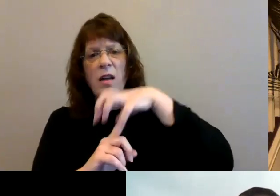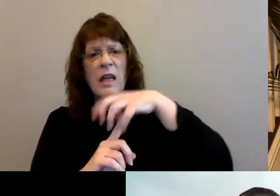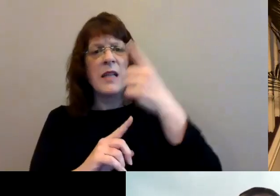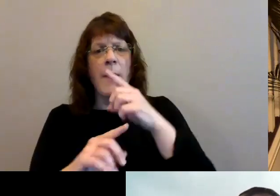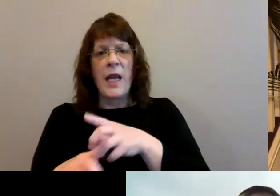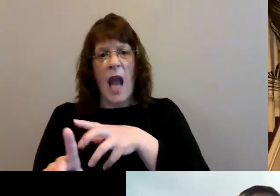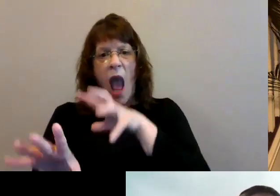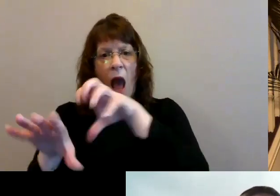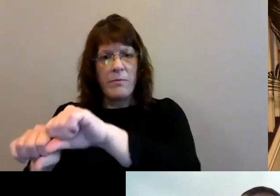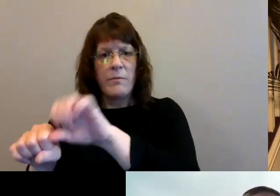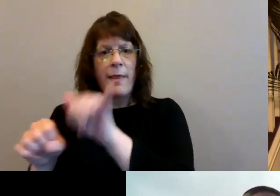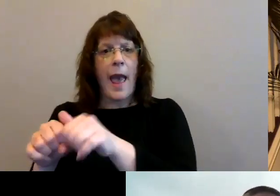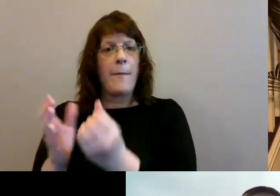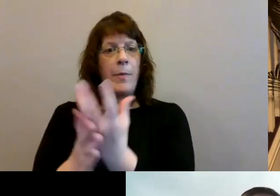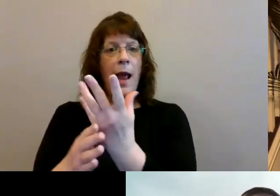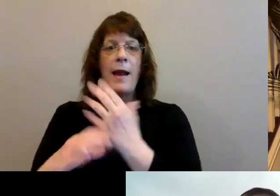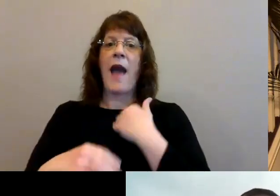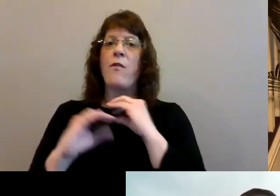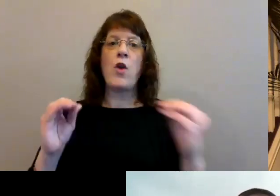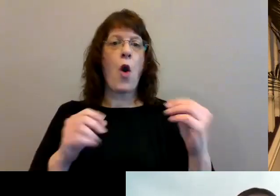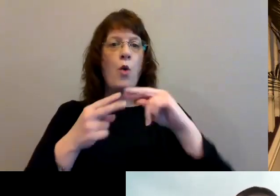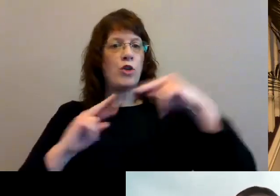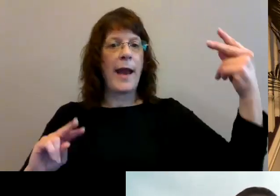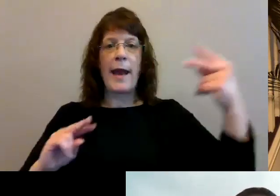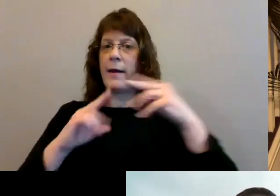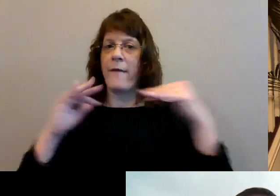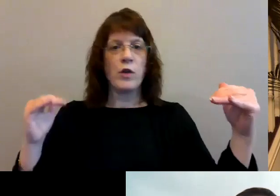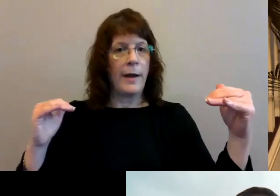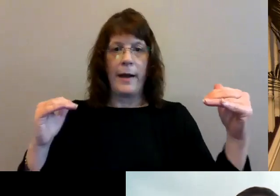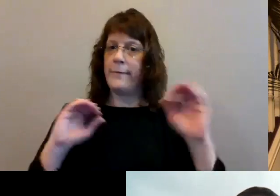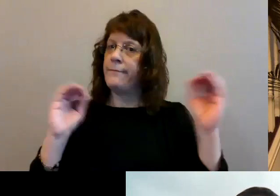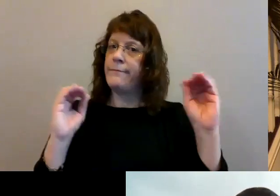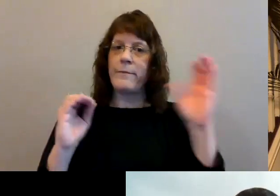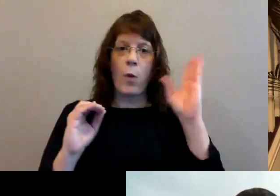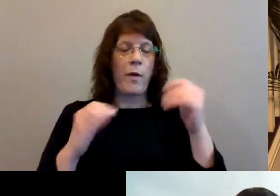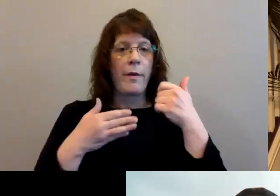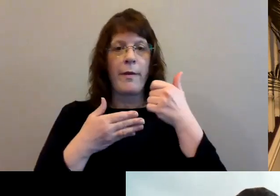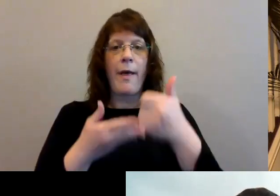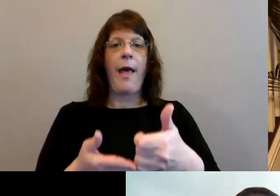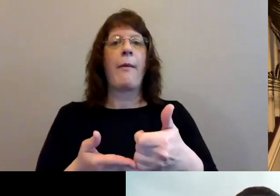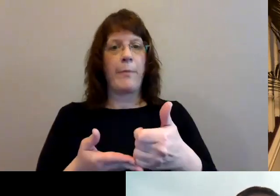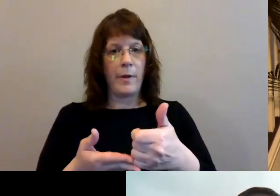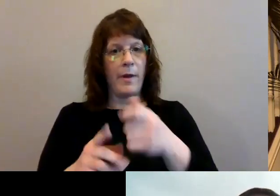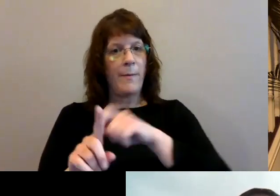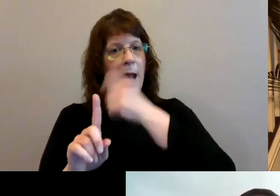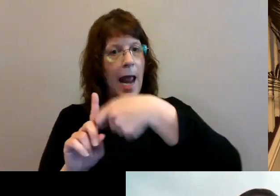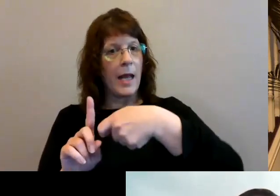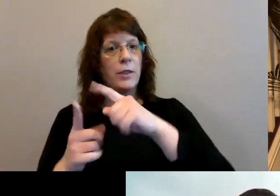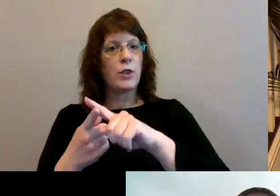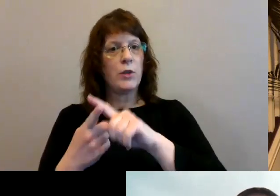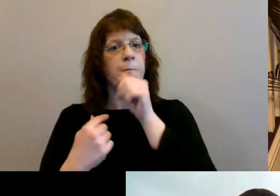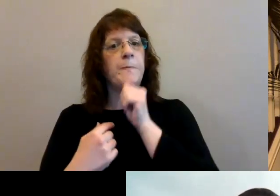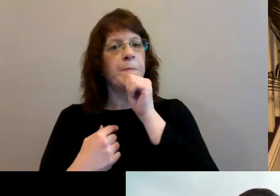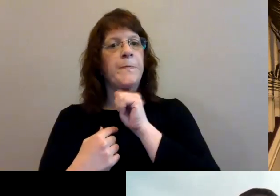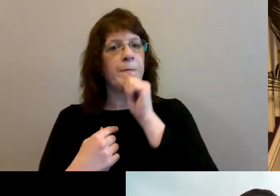there's no genetic diversity. We don't have that diversity that would allow us or allows the bananas to like make it